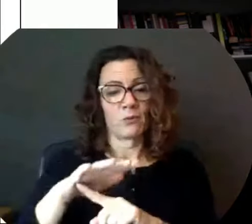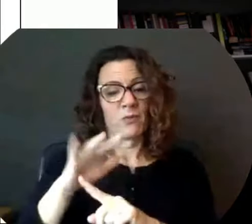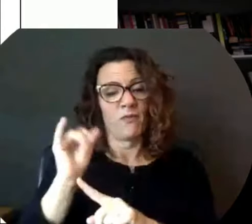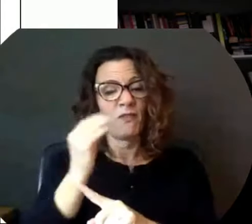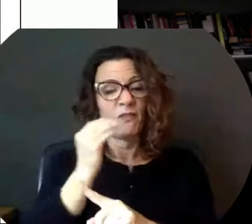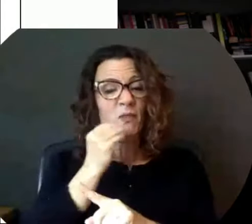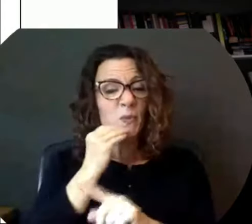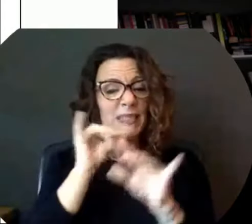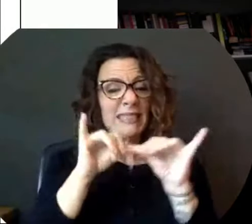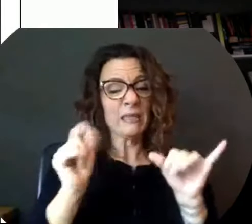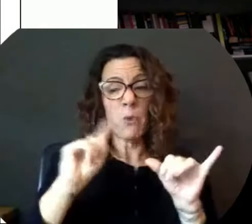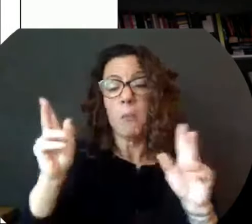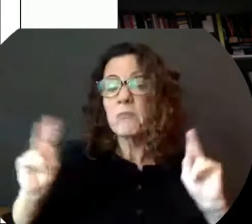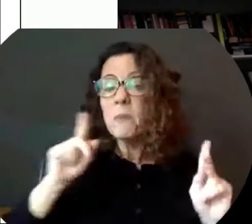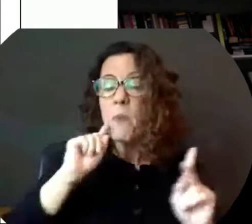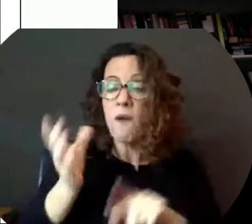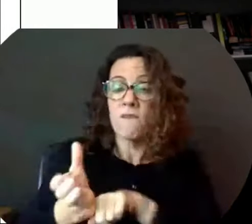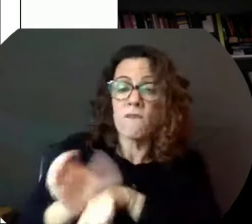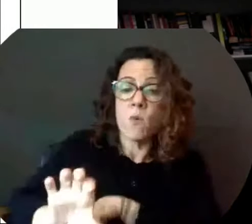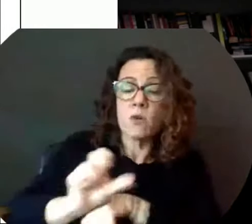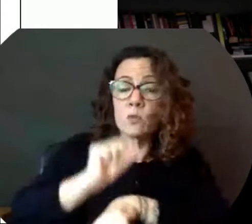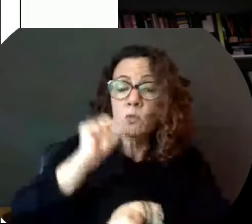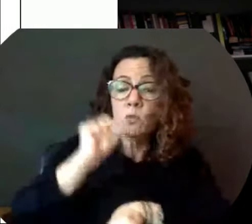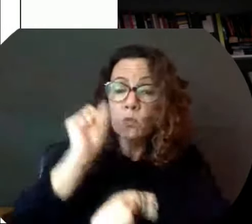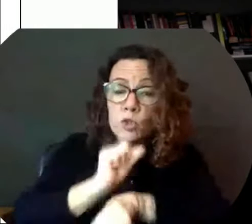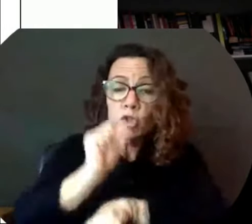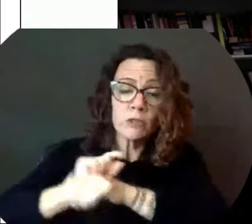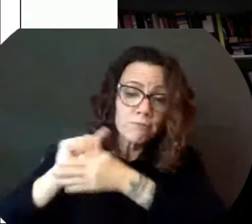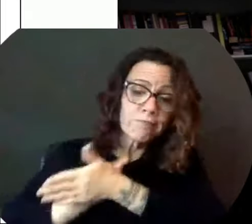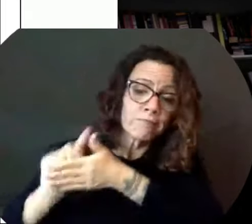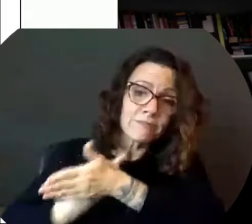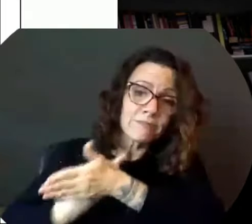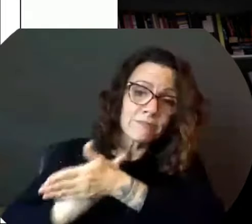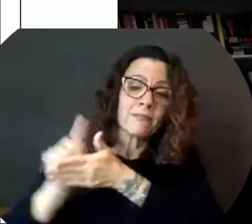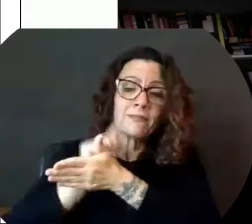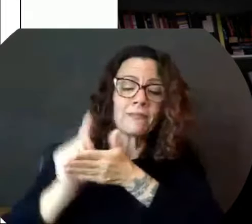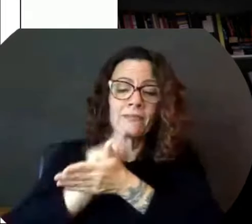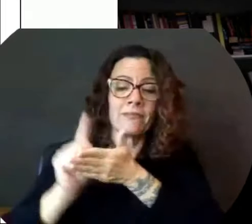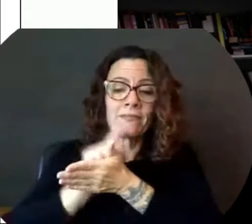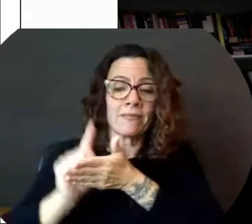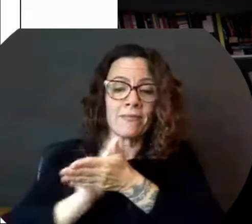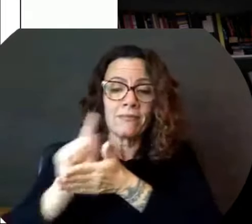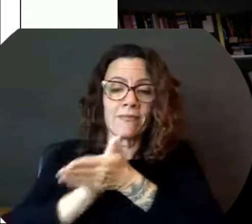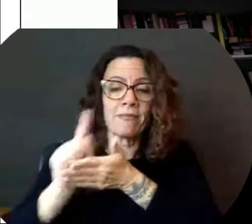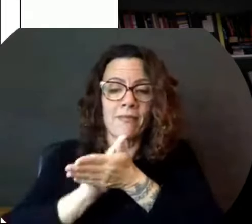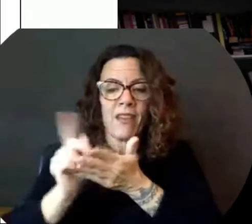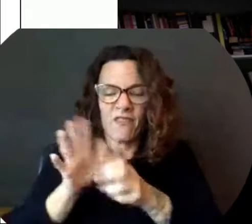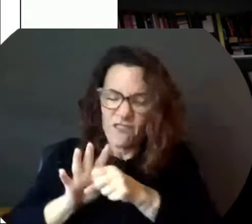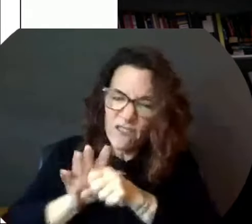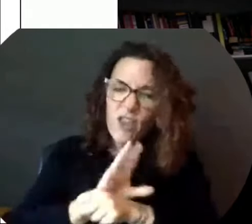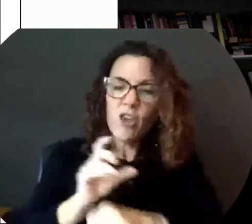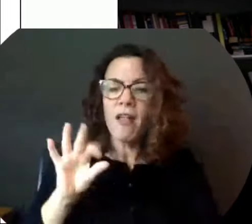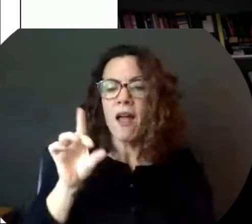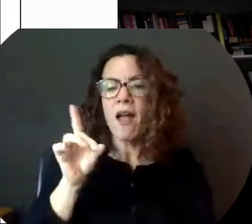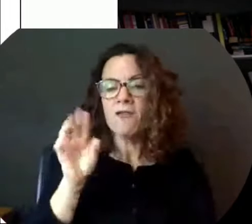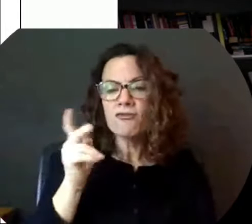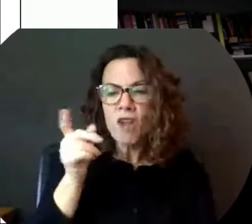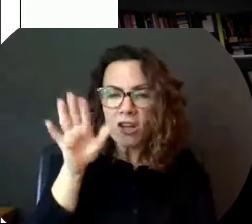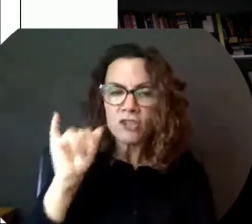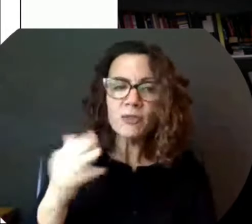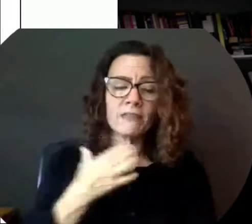long drudgery, hours full of drudgery, and starve, but also periodically given a